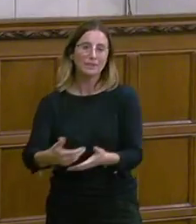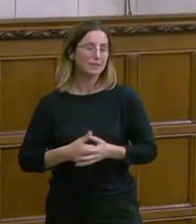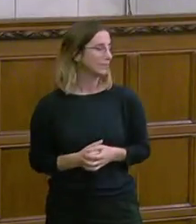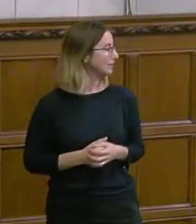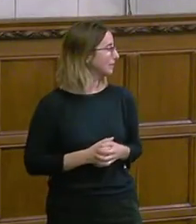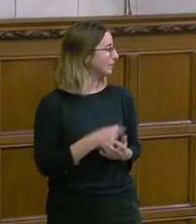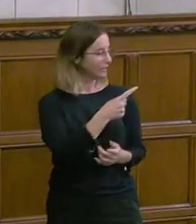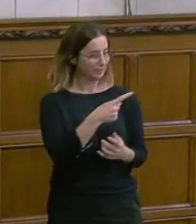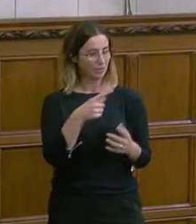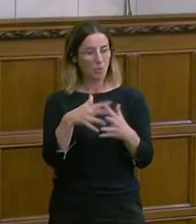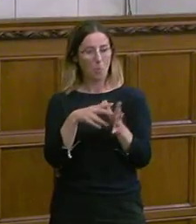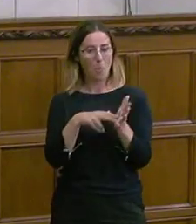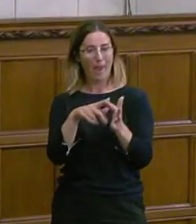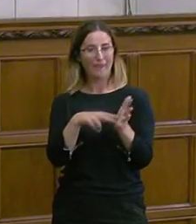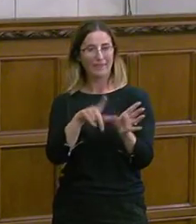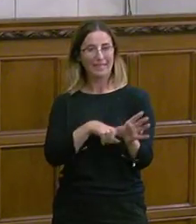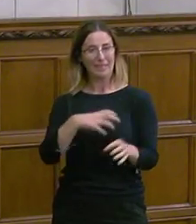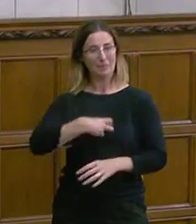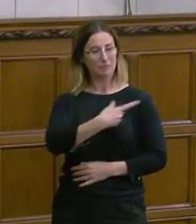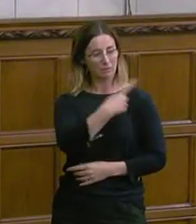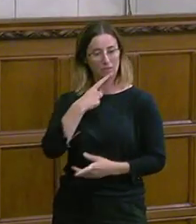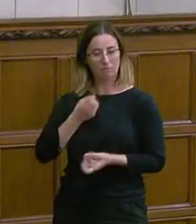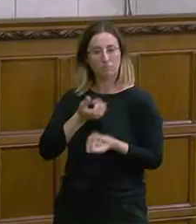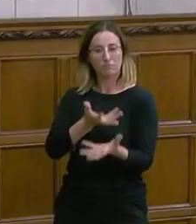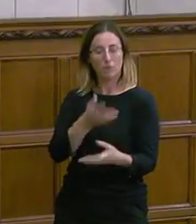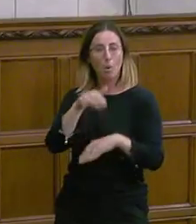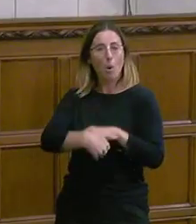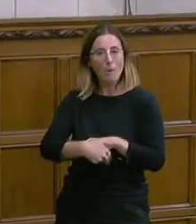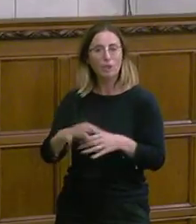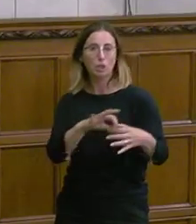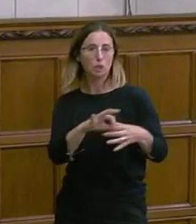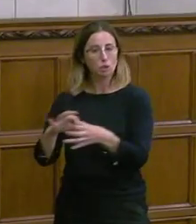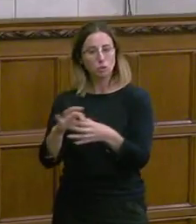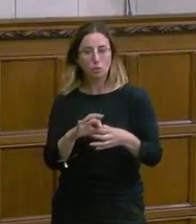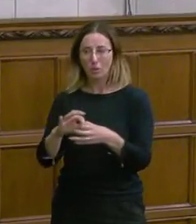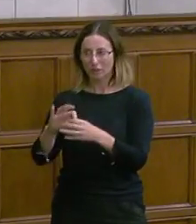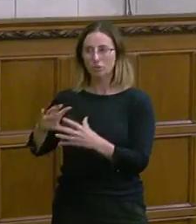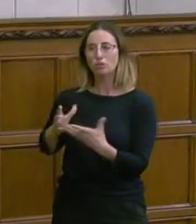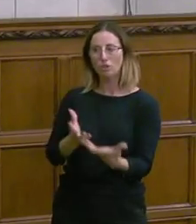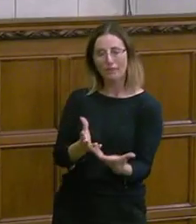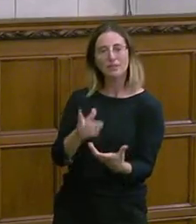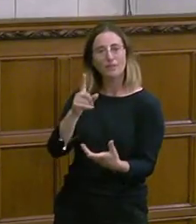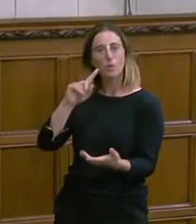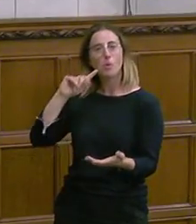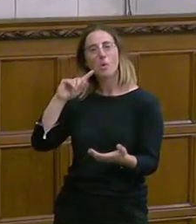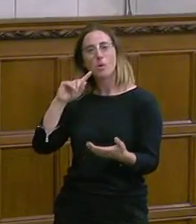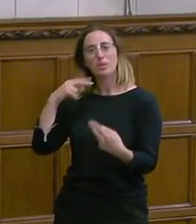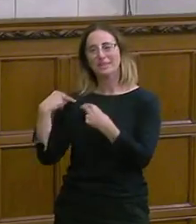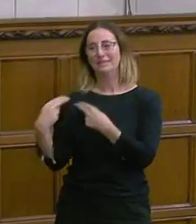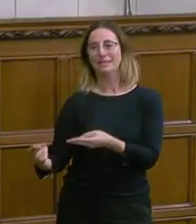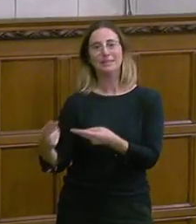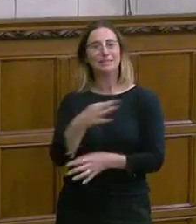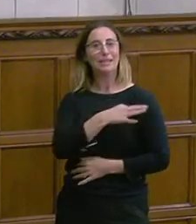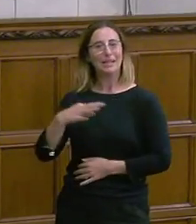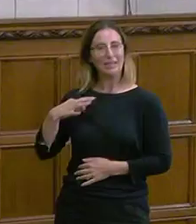joint working to support that. We've established a national network for designated clinical officers,